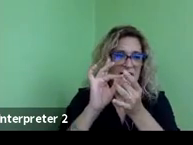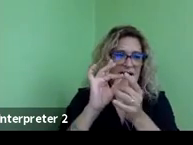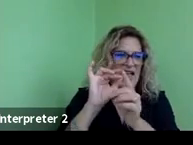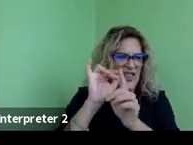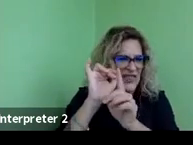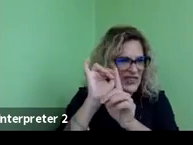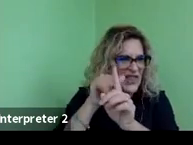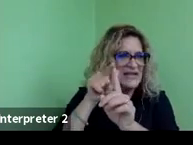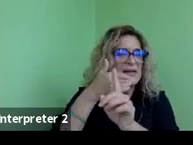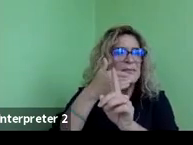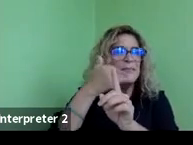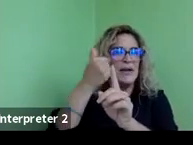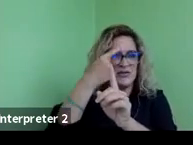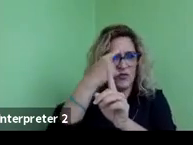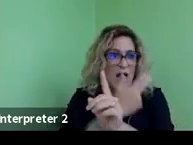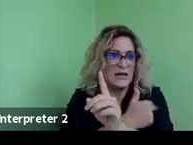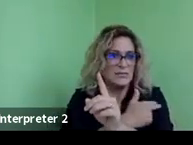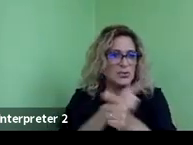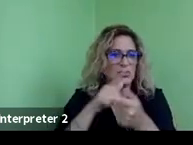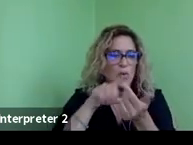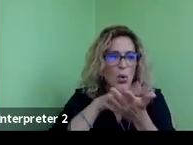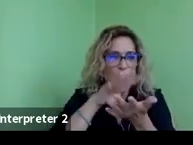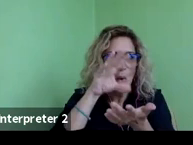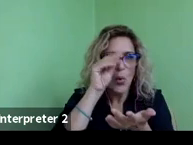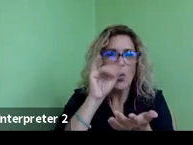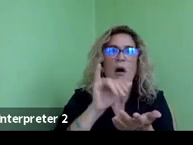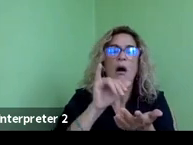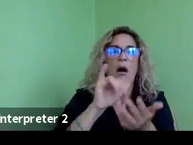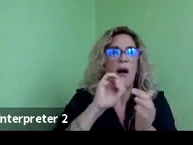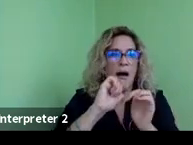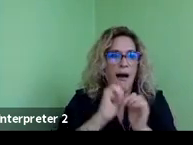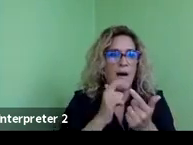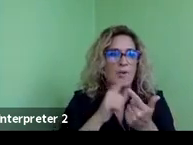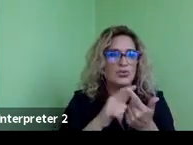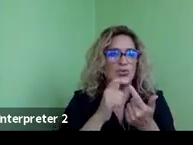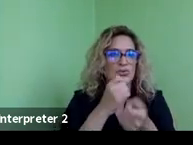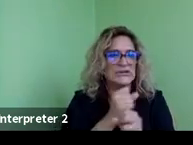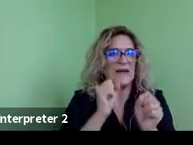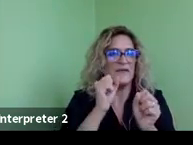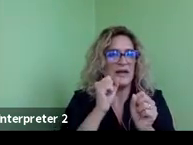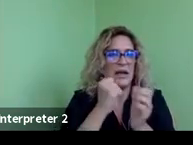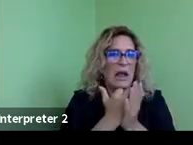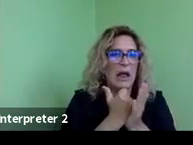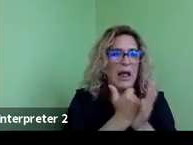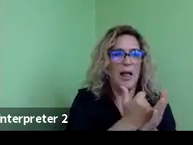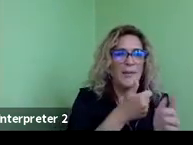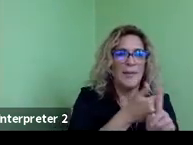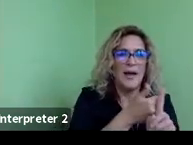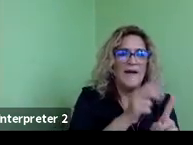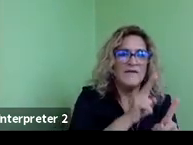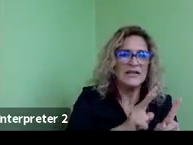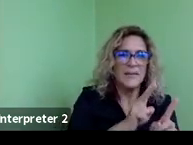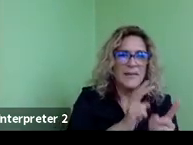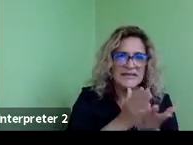to learn how to kind of safely navigate and help victims safely navigate those systems. We strongly